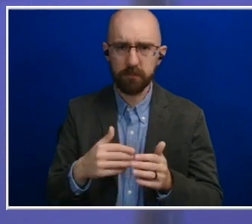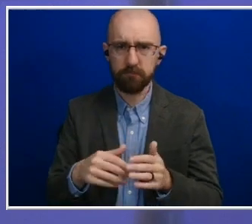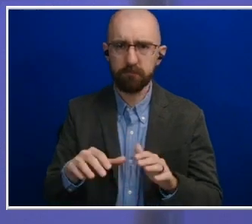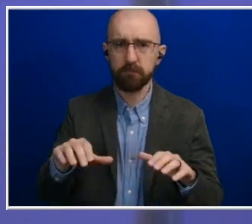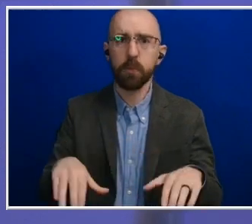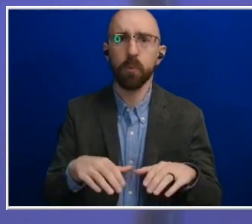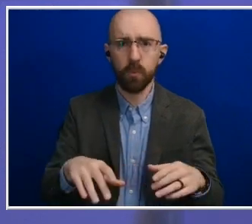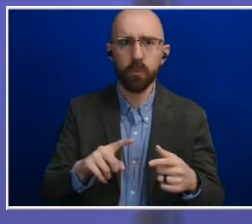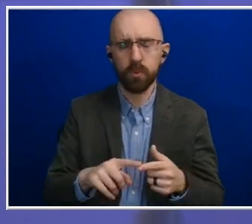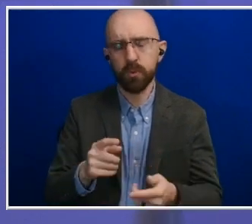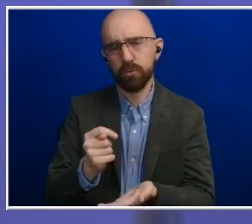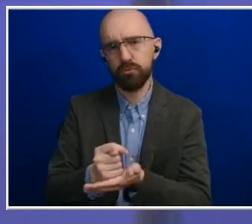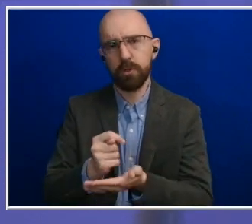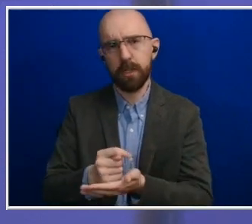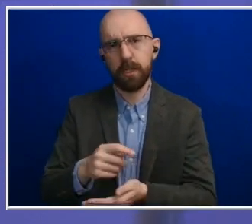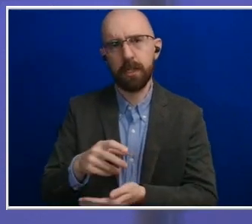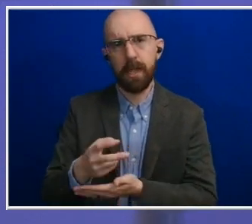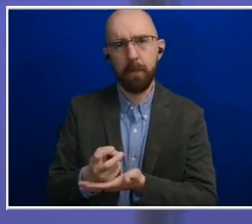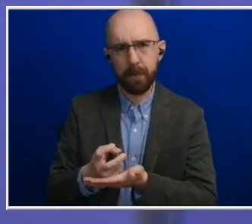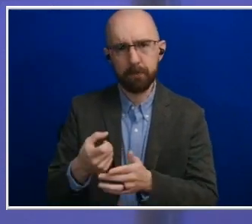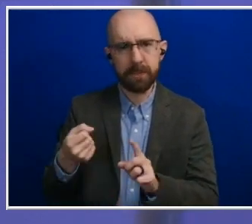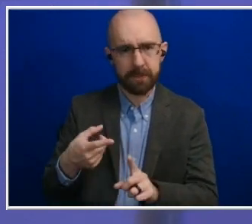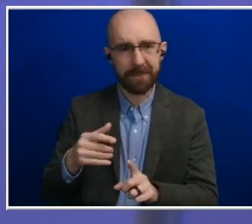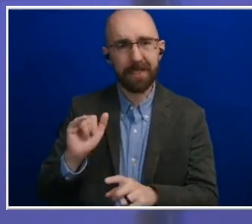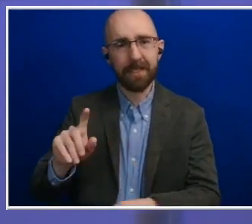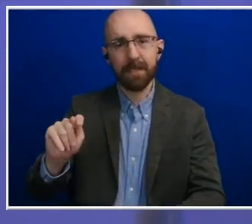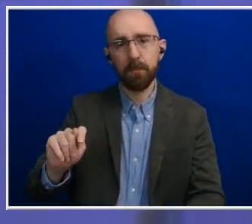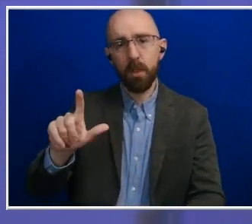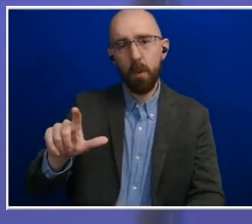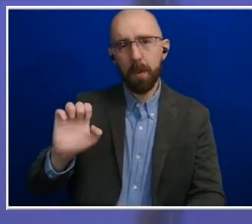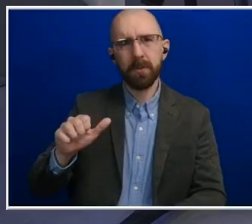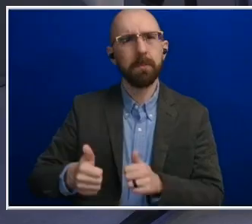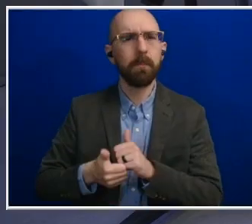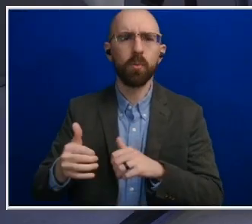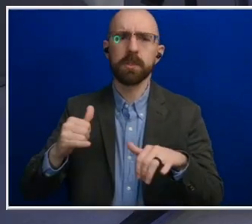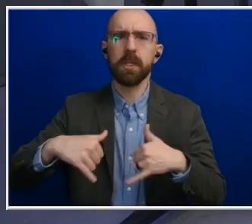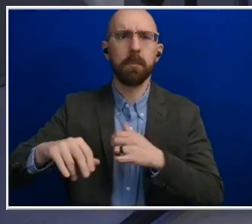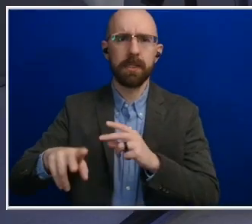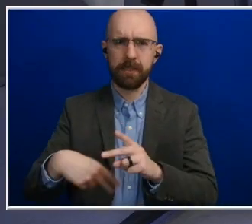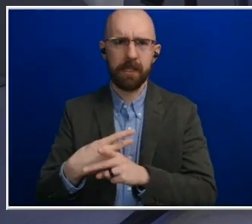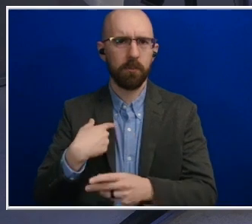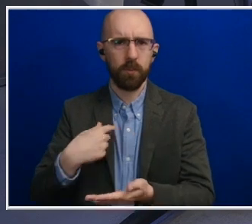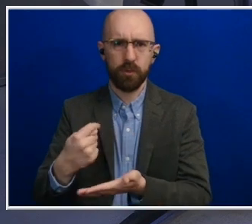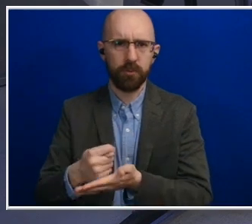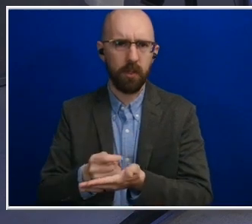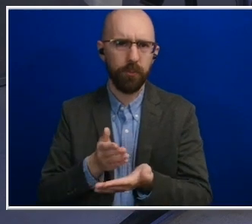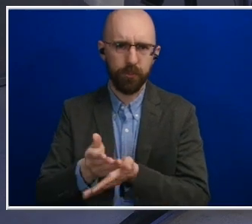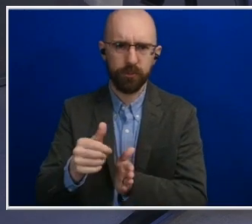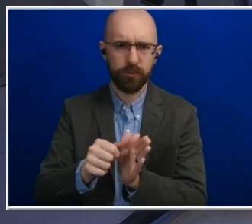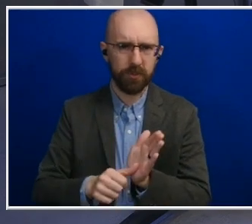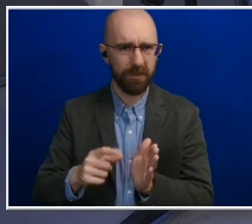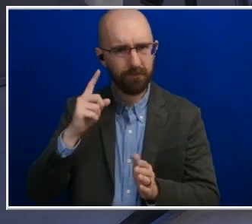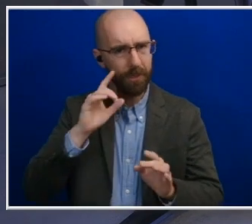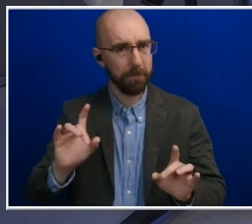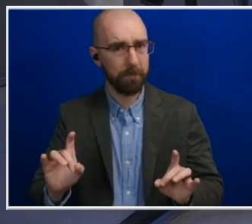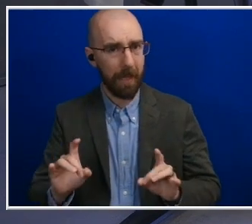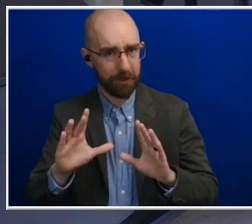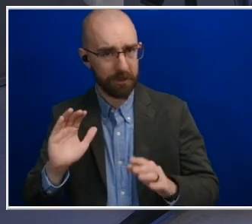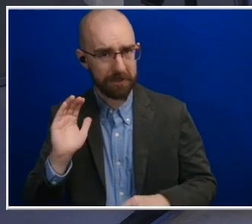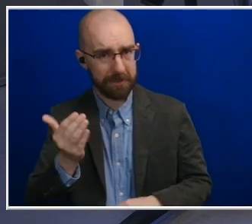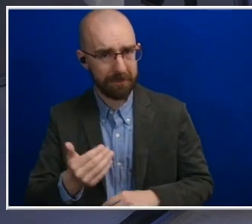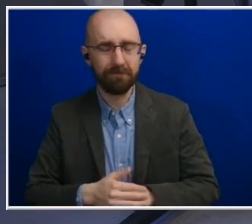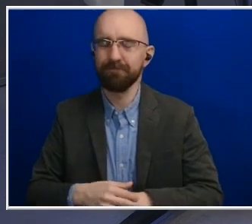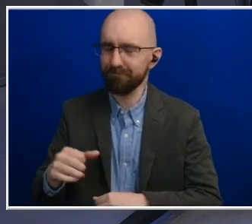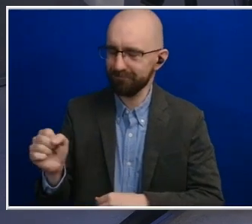because temporal lobe epilepsy is the most common form of epilepsy that we treat surgically. The brain's pretty magical, huh? Yeah. Yeah. Alicia,